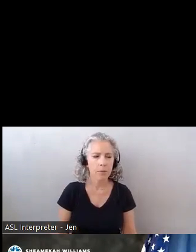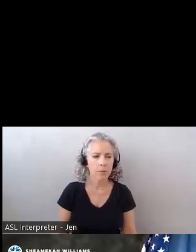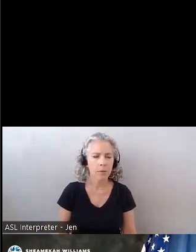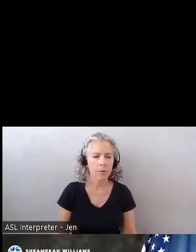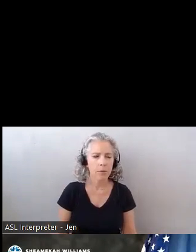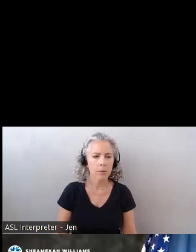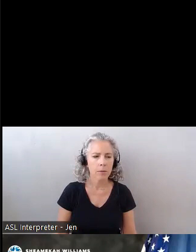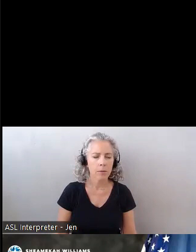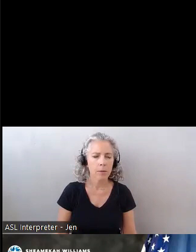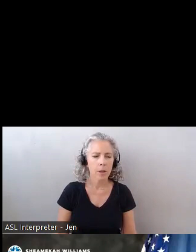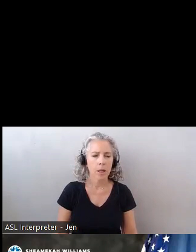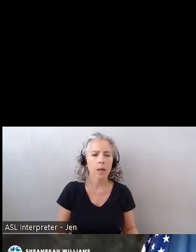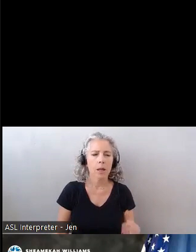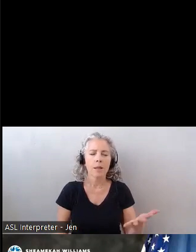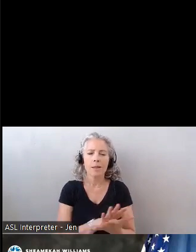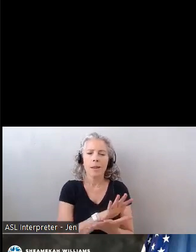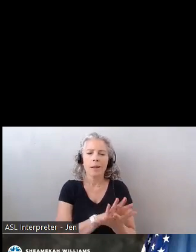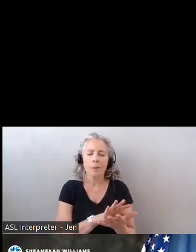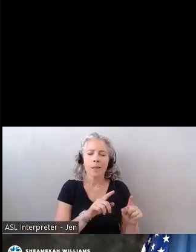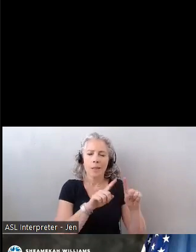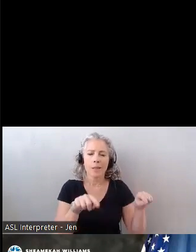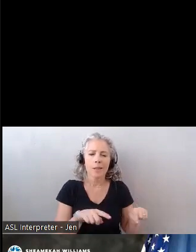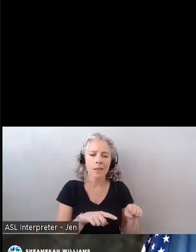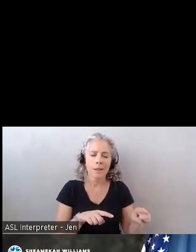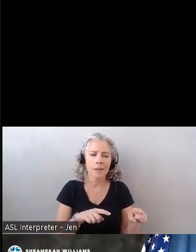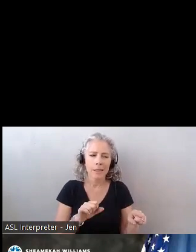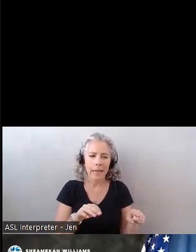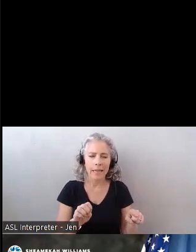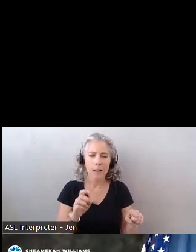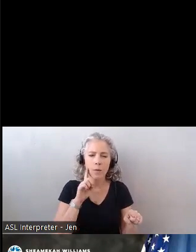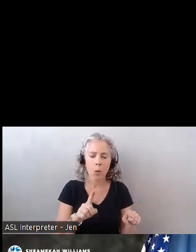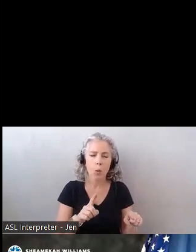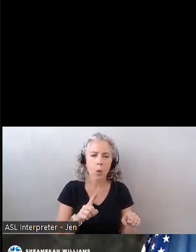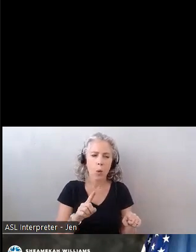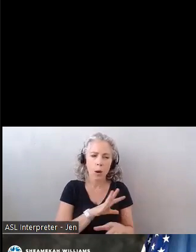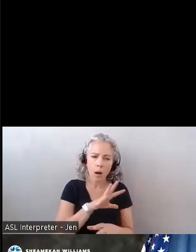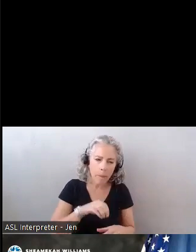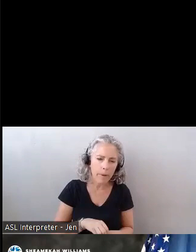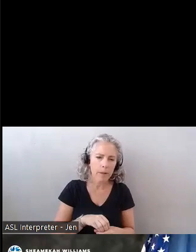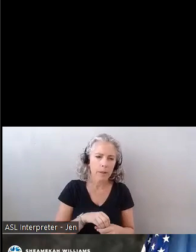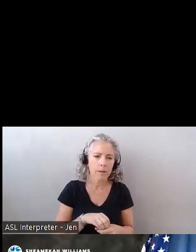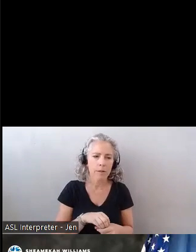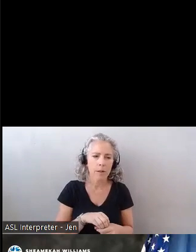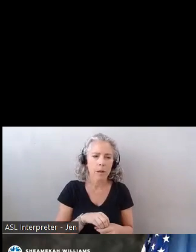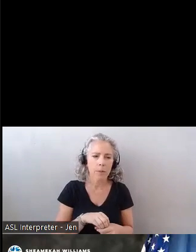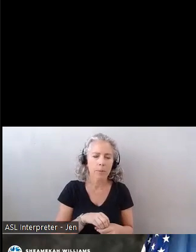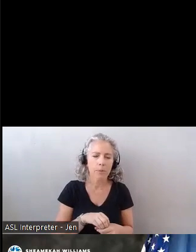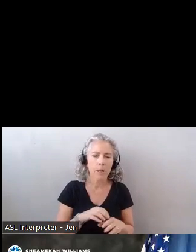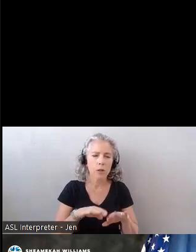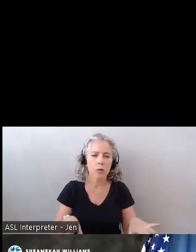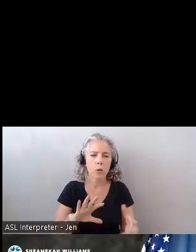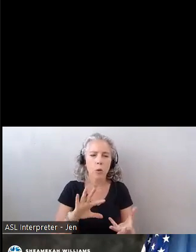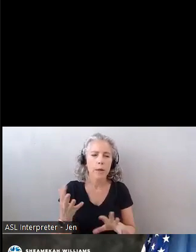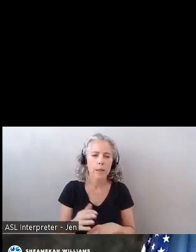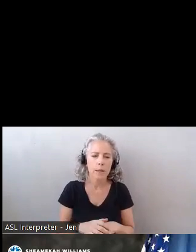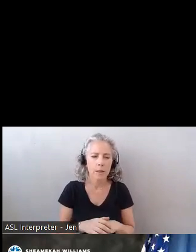This document that's referenced on here is making a case for comprehensive children's crisis continuum of services. And it's really important to think about that